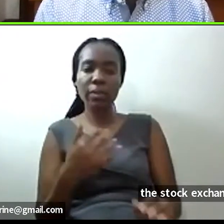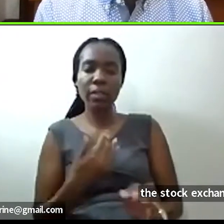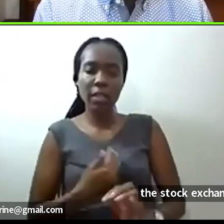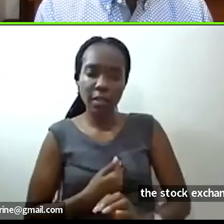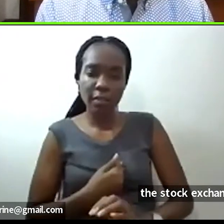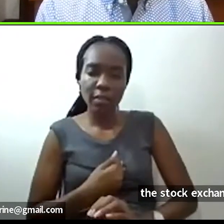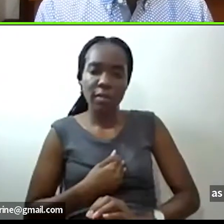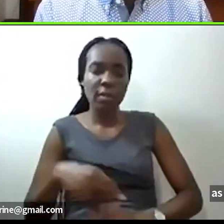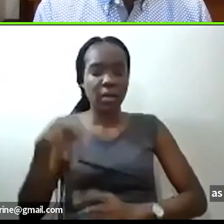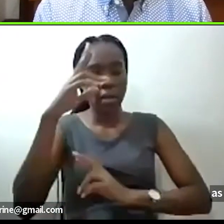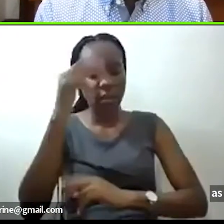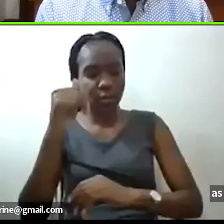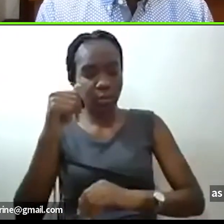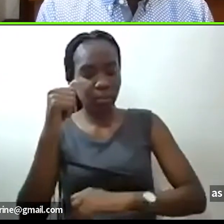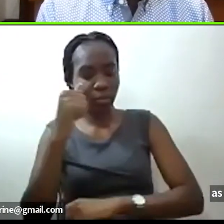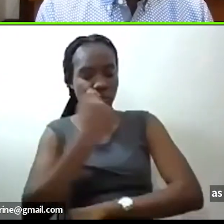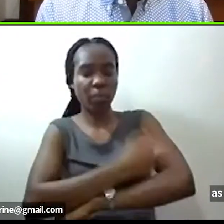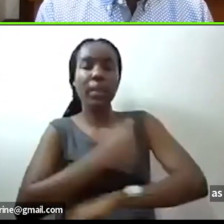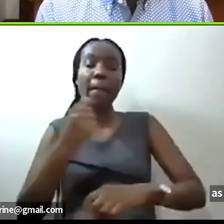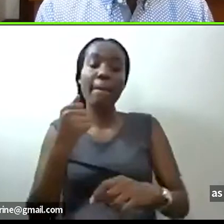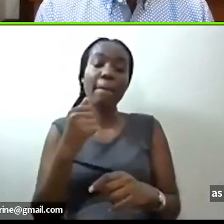we have what is called corporate bonds.